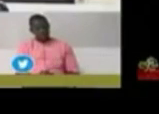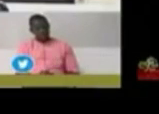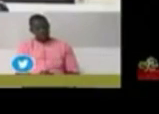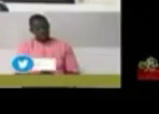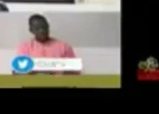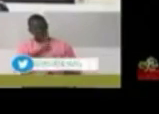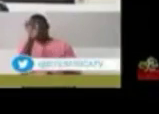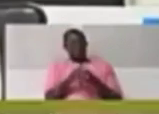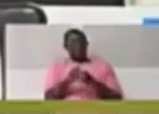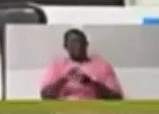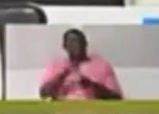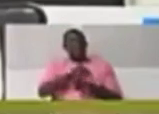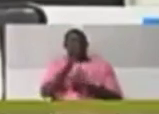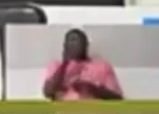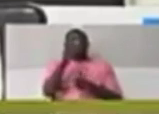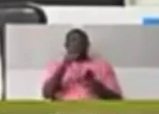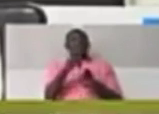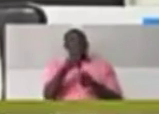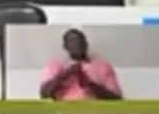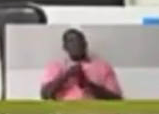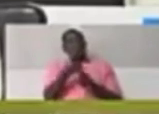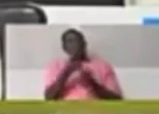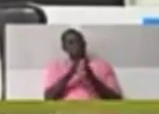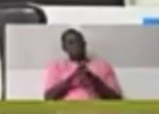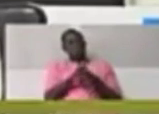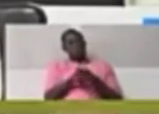Very sad indeed.